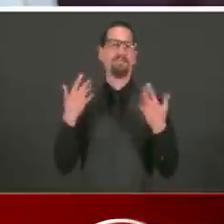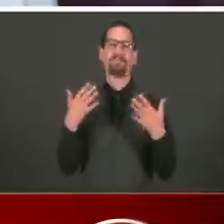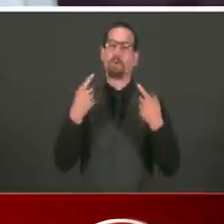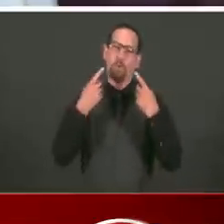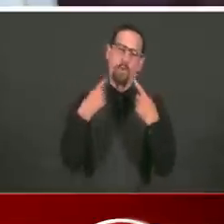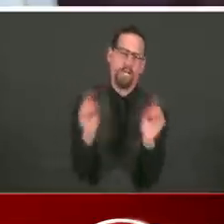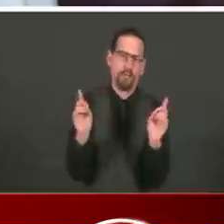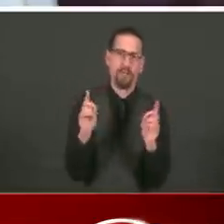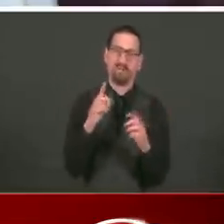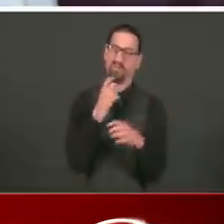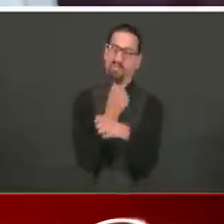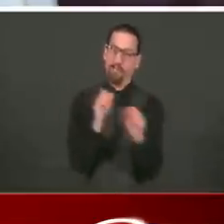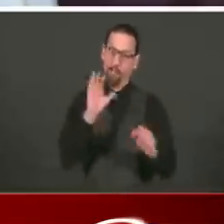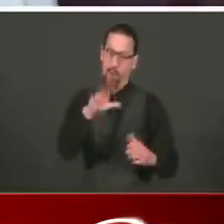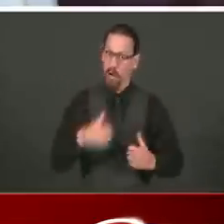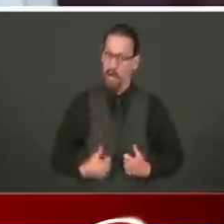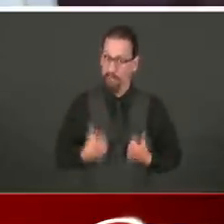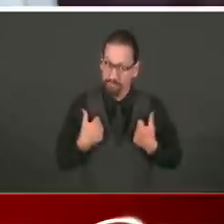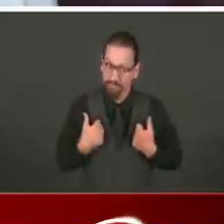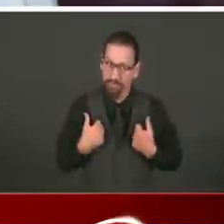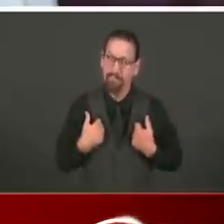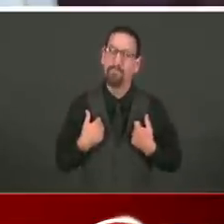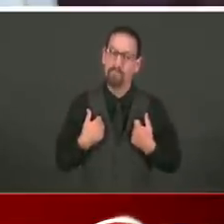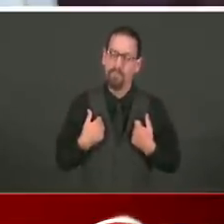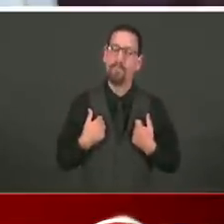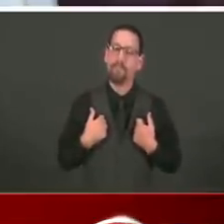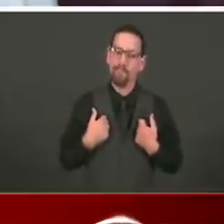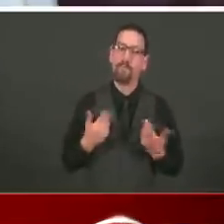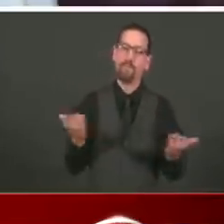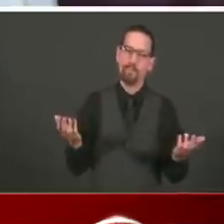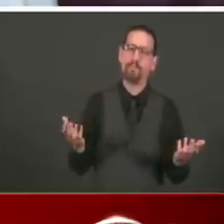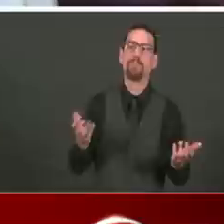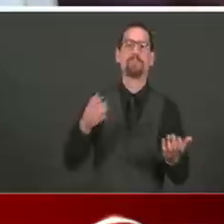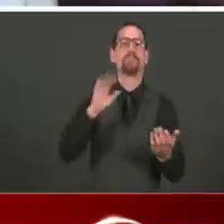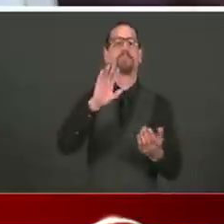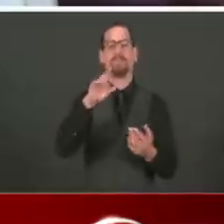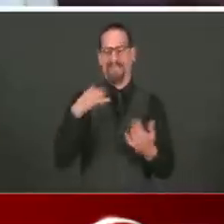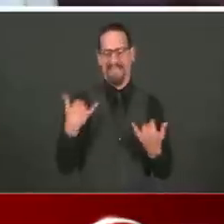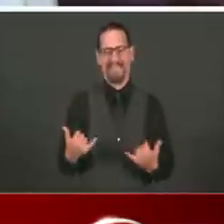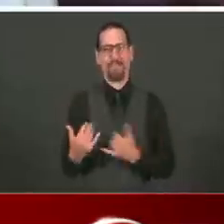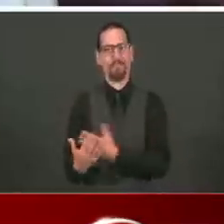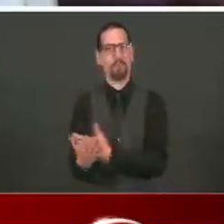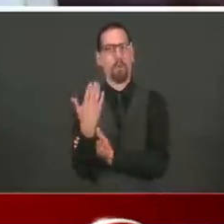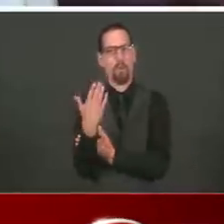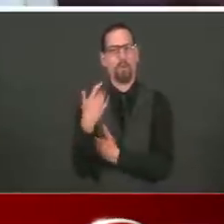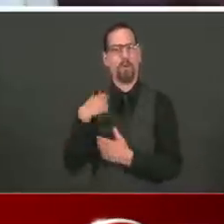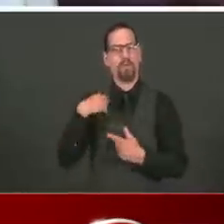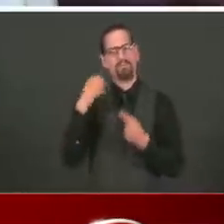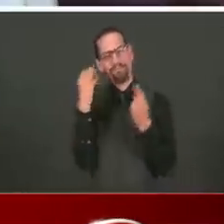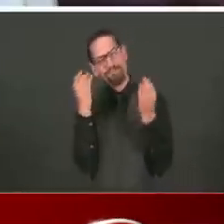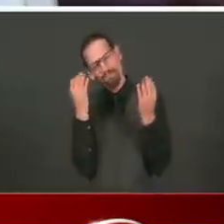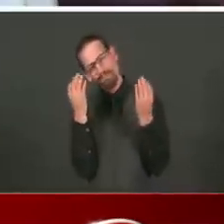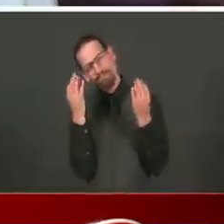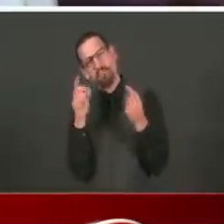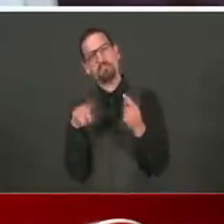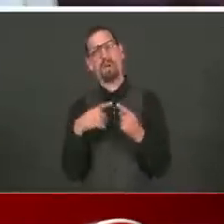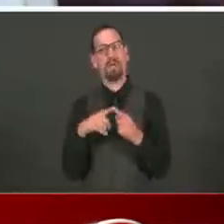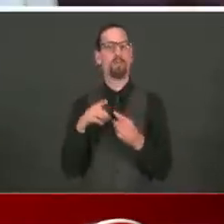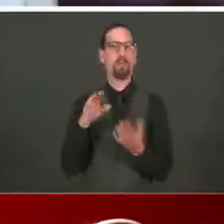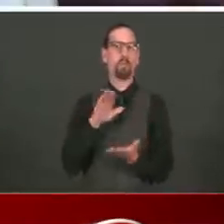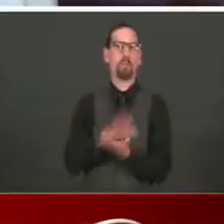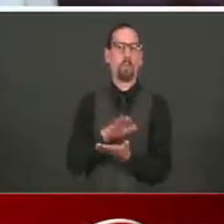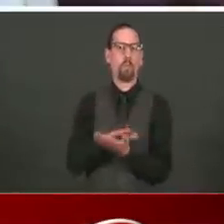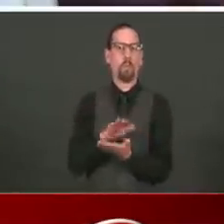This morning, I spent the whole morning working with the team thinking about school. How are we going to get the kids back to school